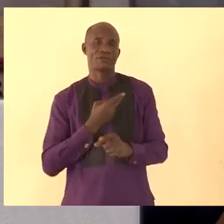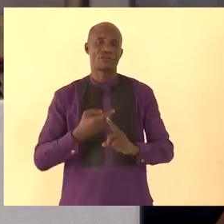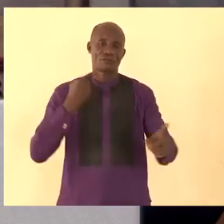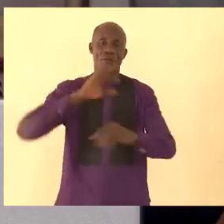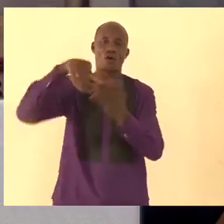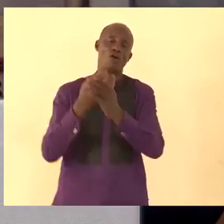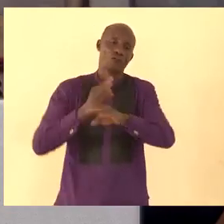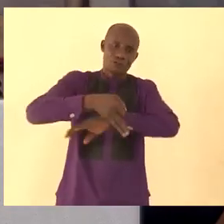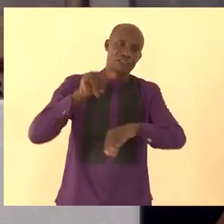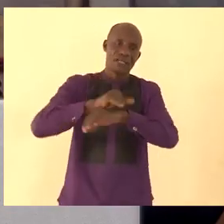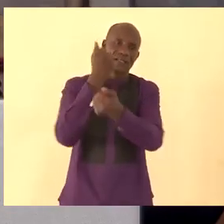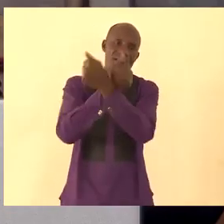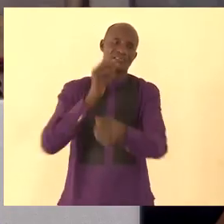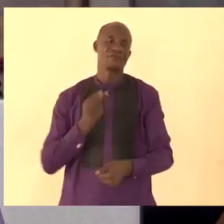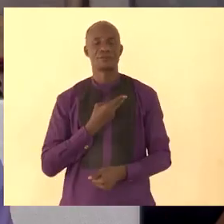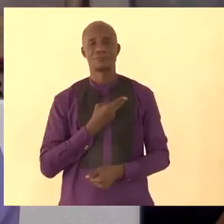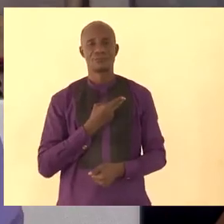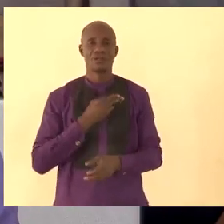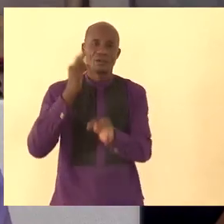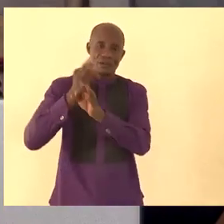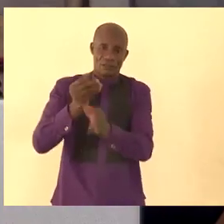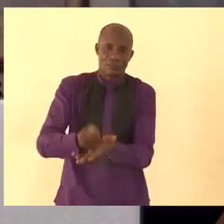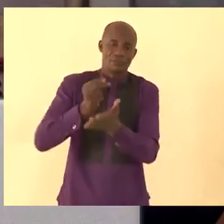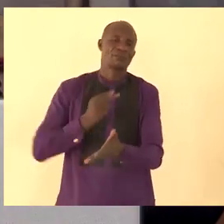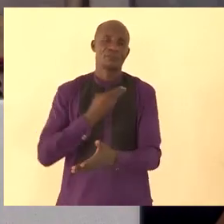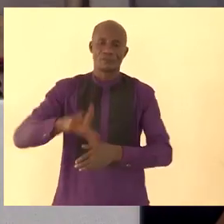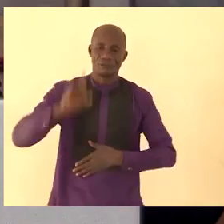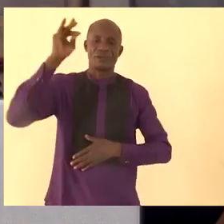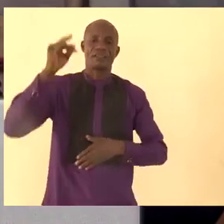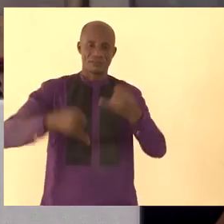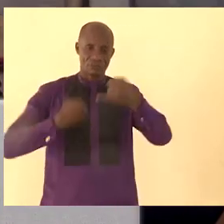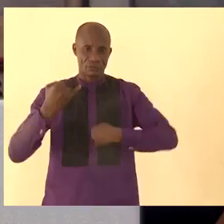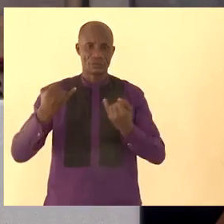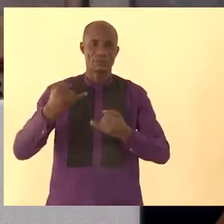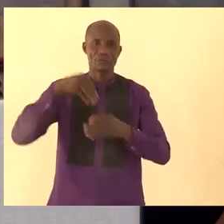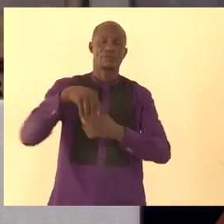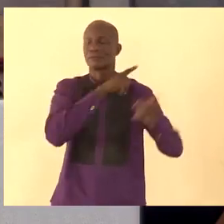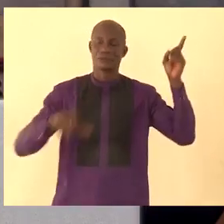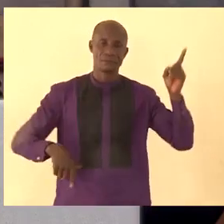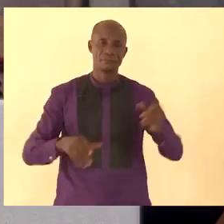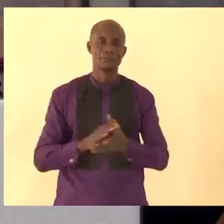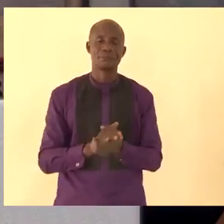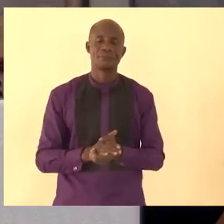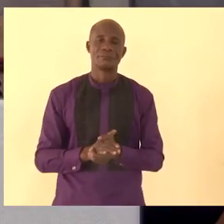forces that enslave us and cause us unhappiness. Faith helps us find our joy in the world.